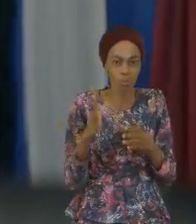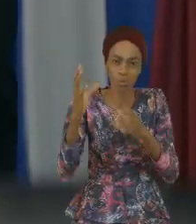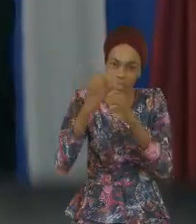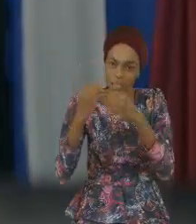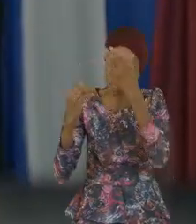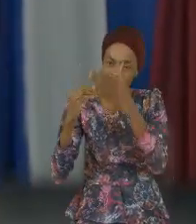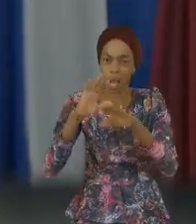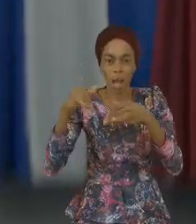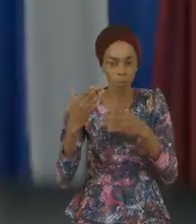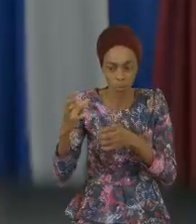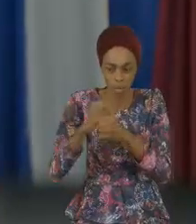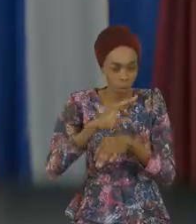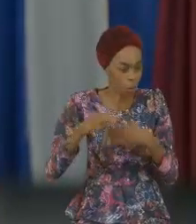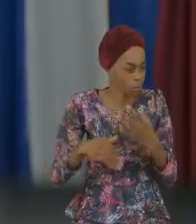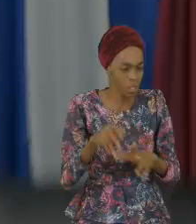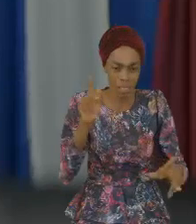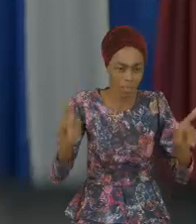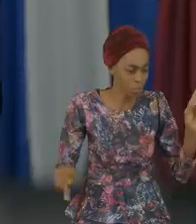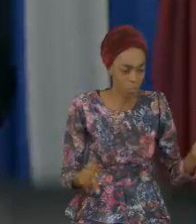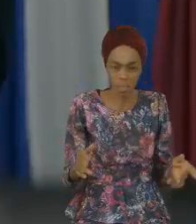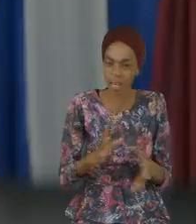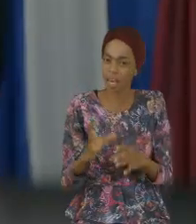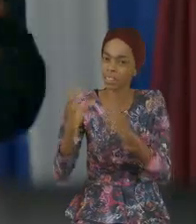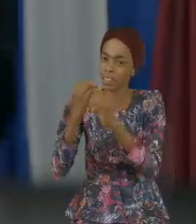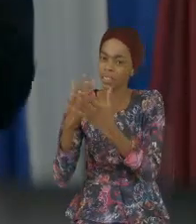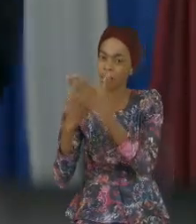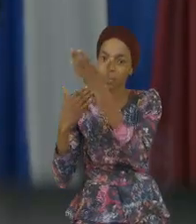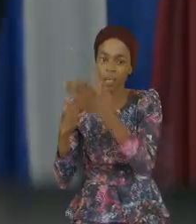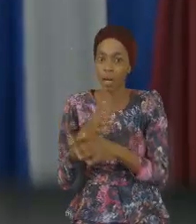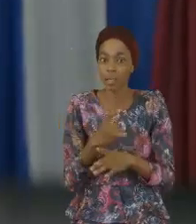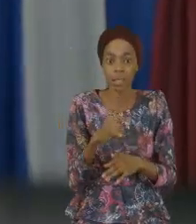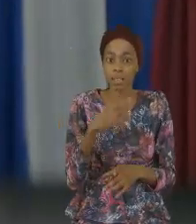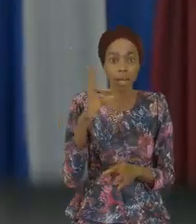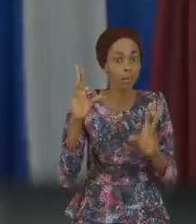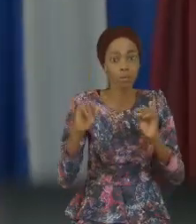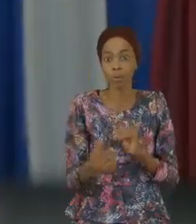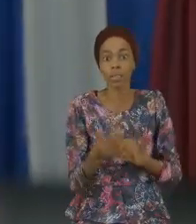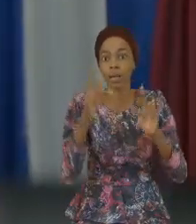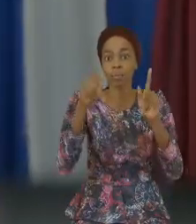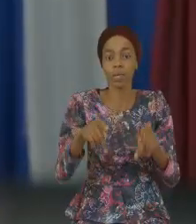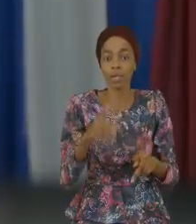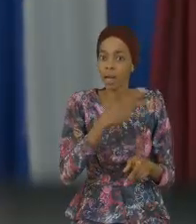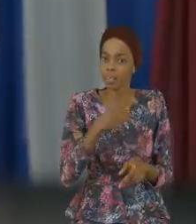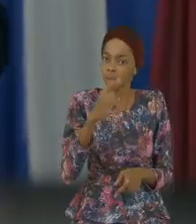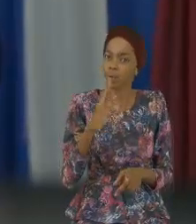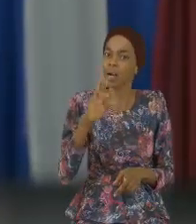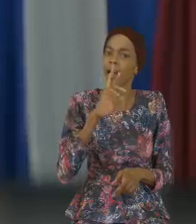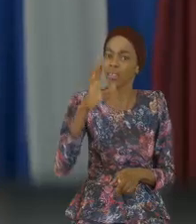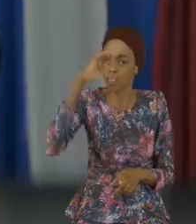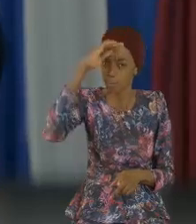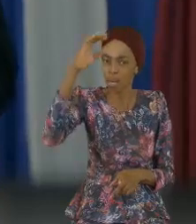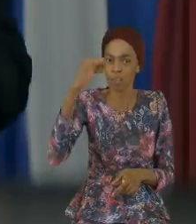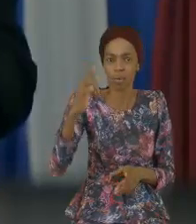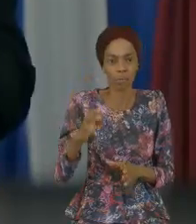The millions of people are waiting for you. They're saying, no other person. And you are the man of the hour. You are